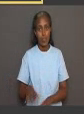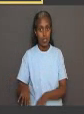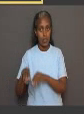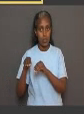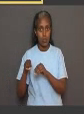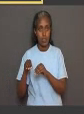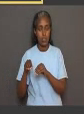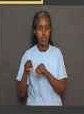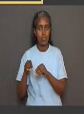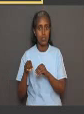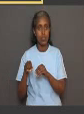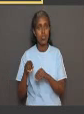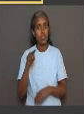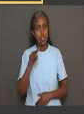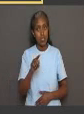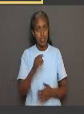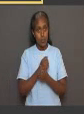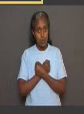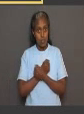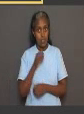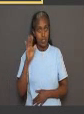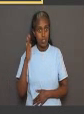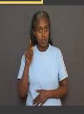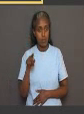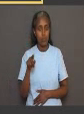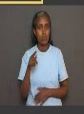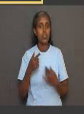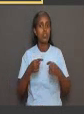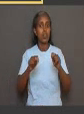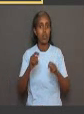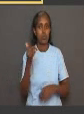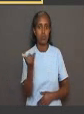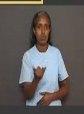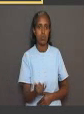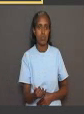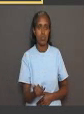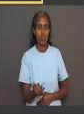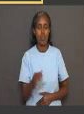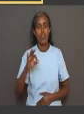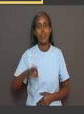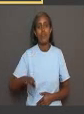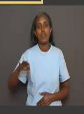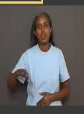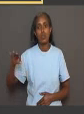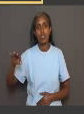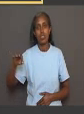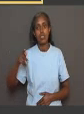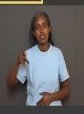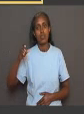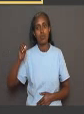Students, I would like you to try to draw a frequency polygon.